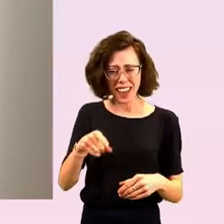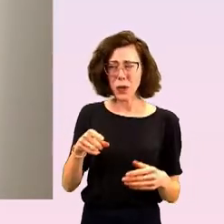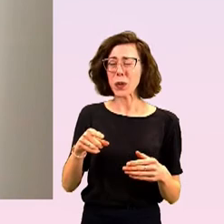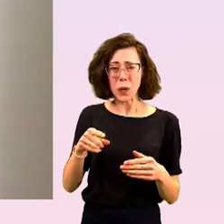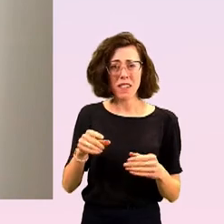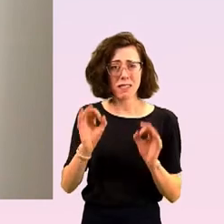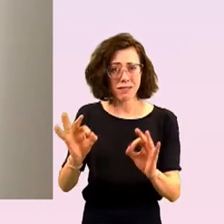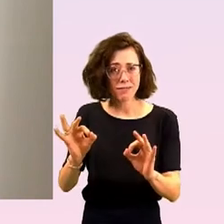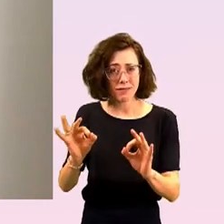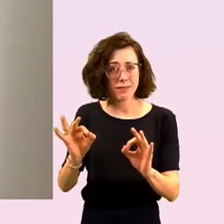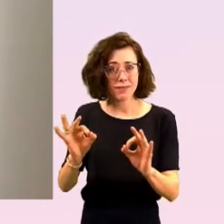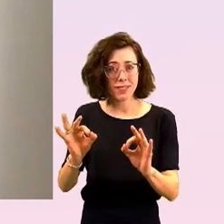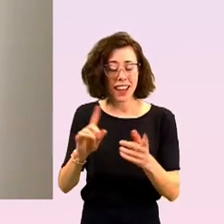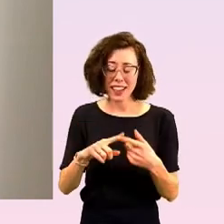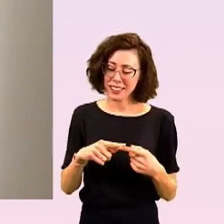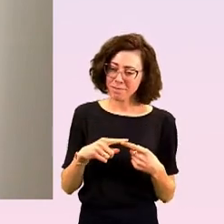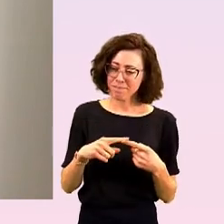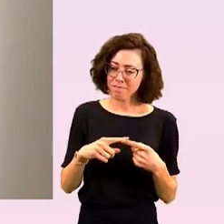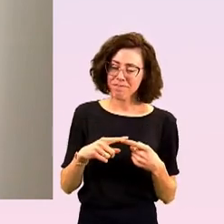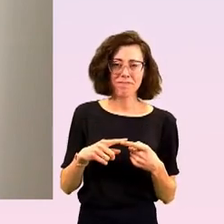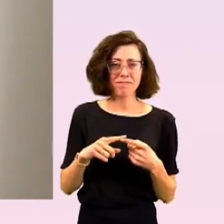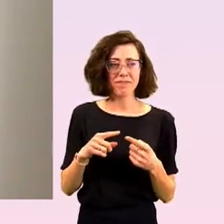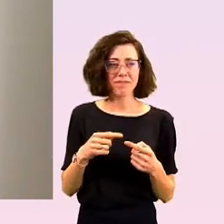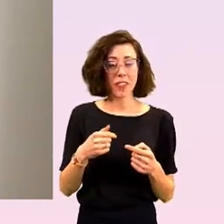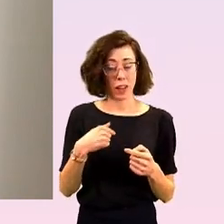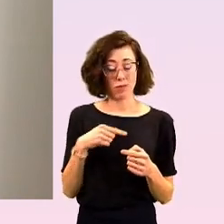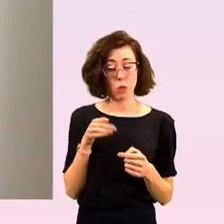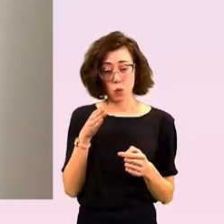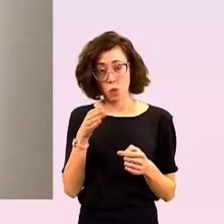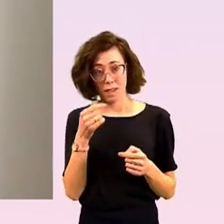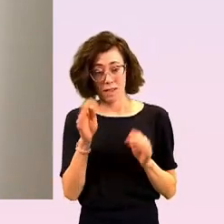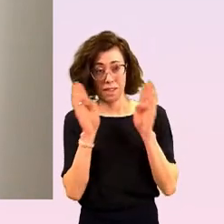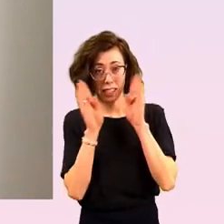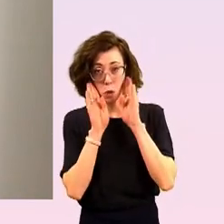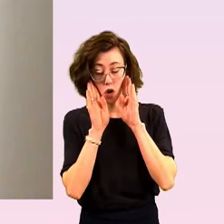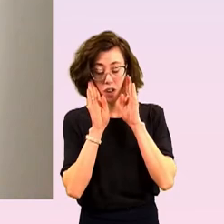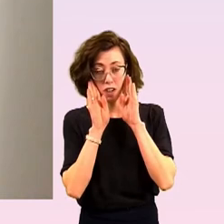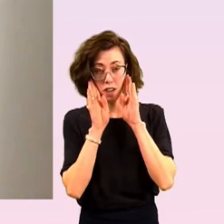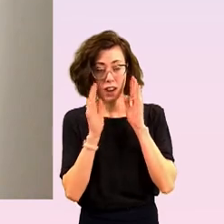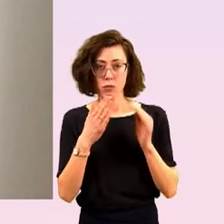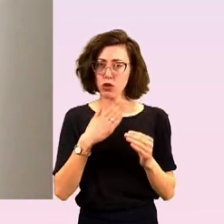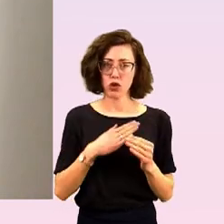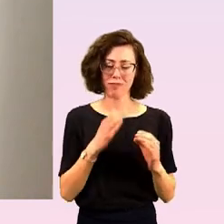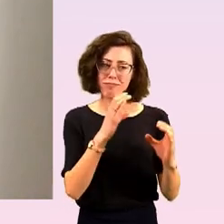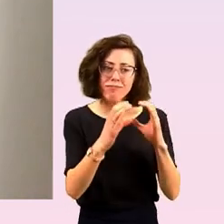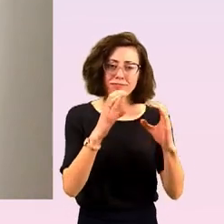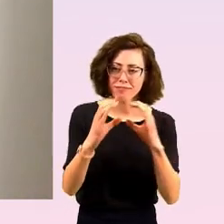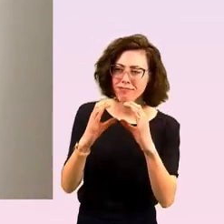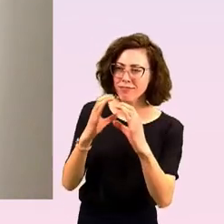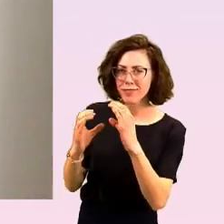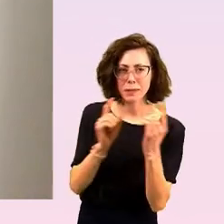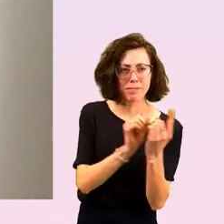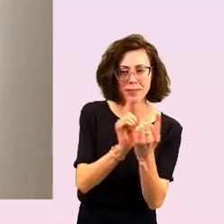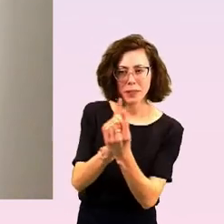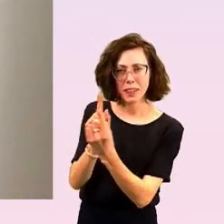But I was really taken by coming down to Facebook and actually just having conversations with people who were enjoying